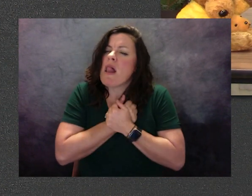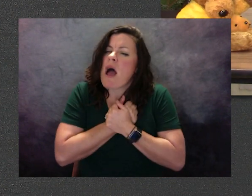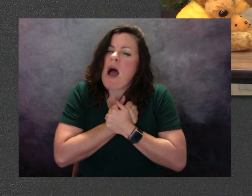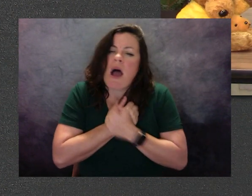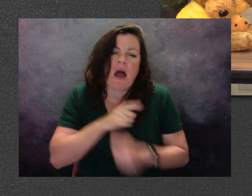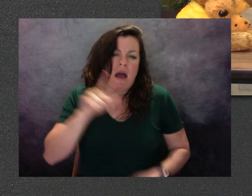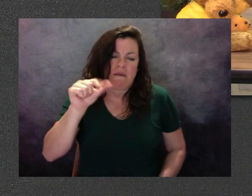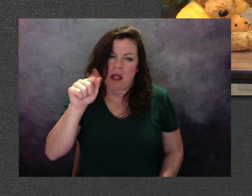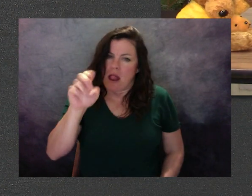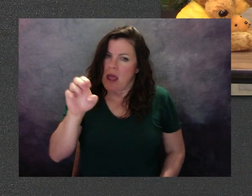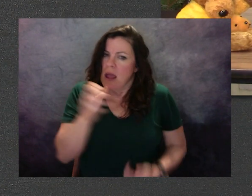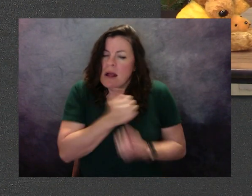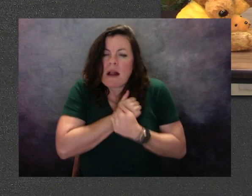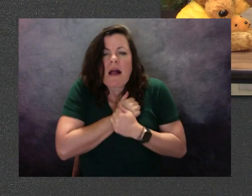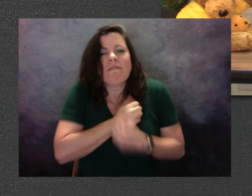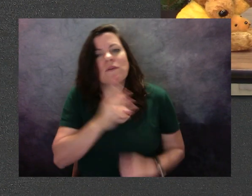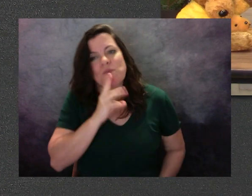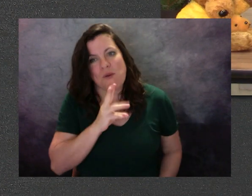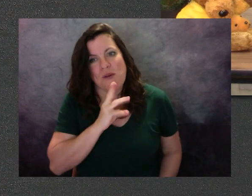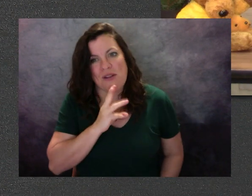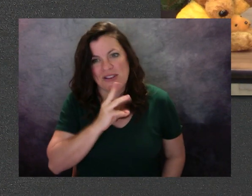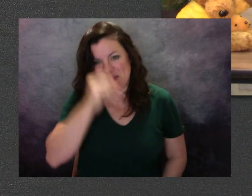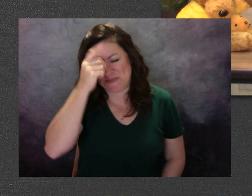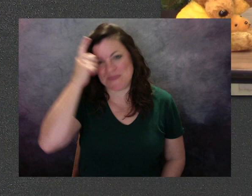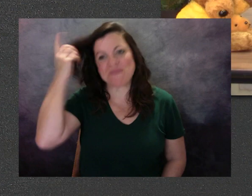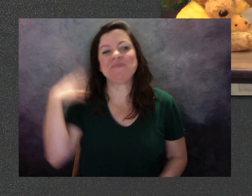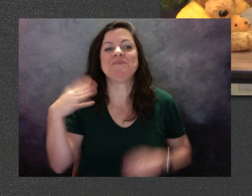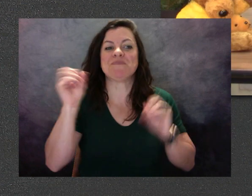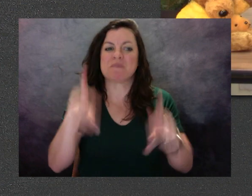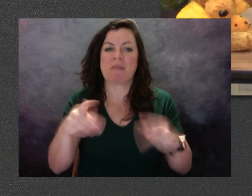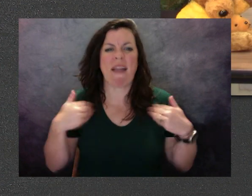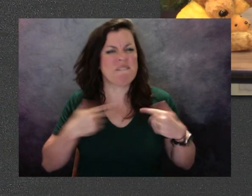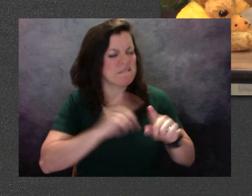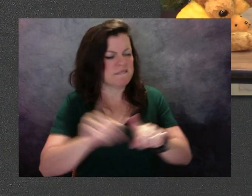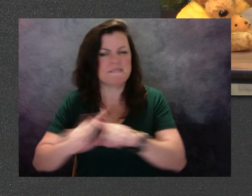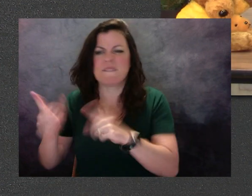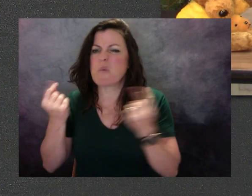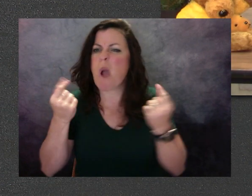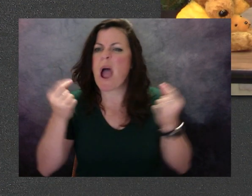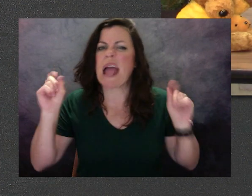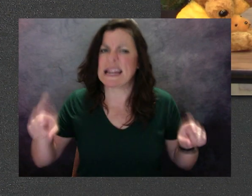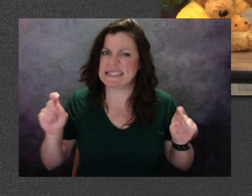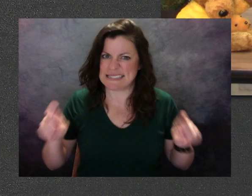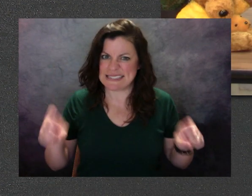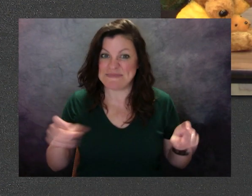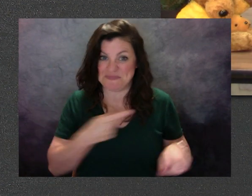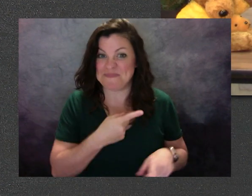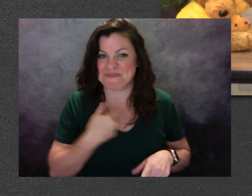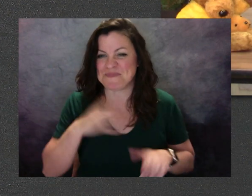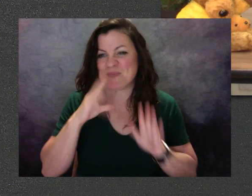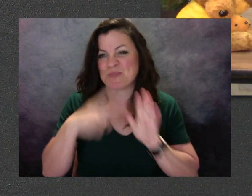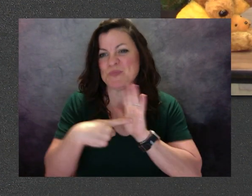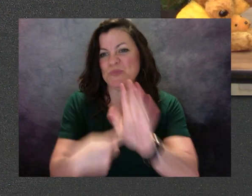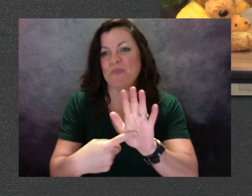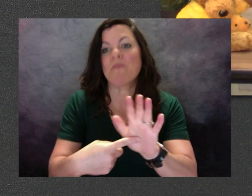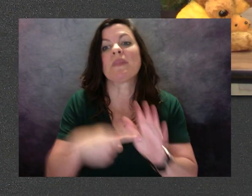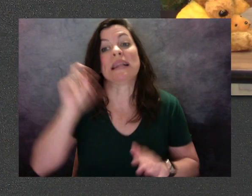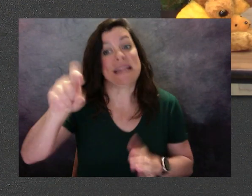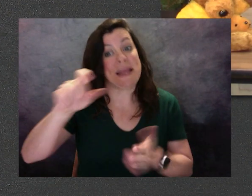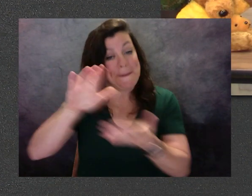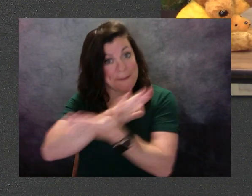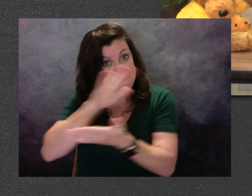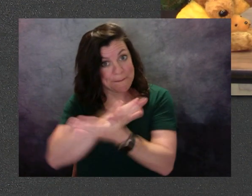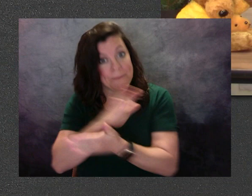of the materials that we'll need. All right, so we need a paper bag, a green piece of